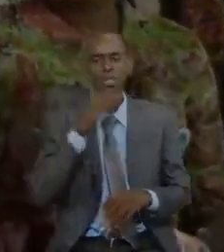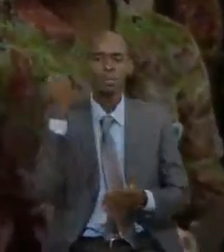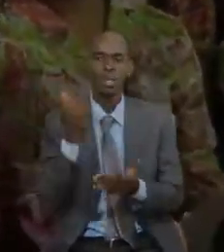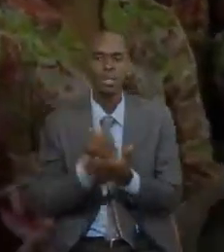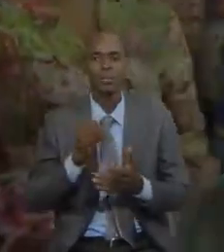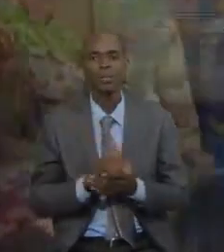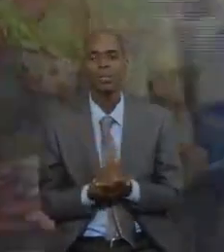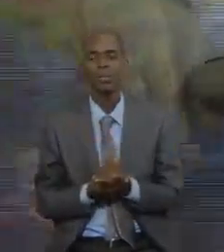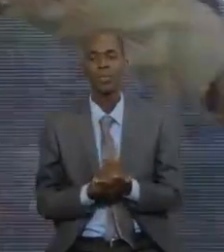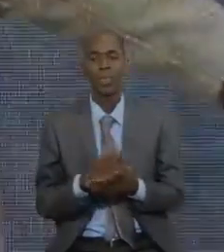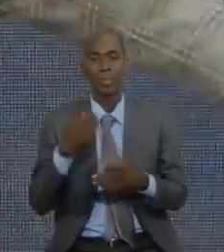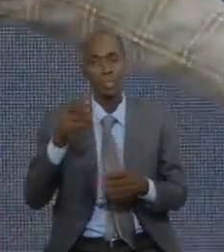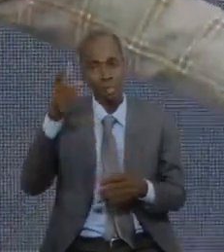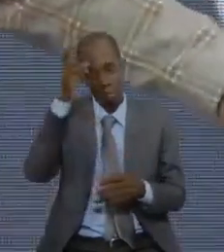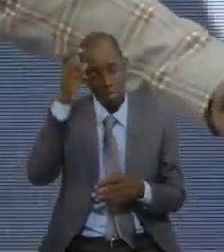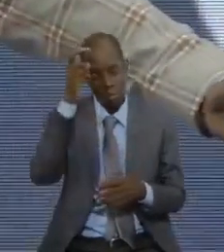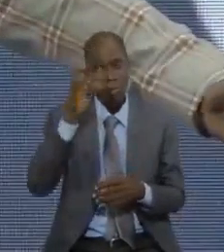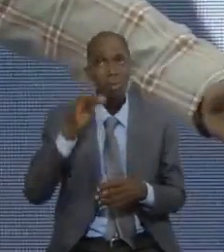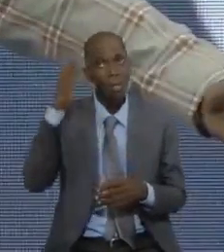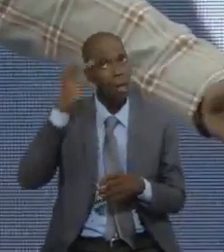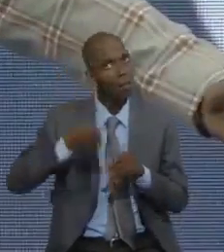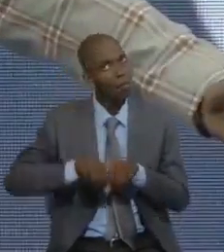The devil is now on the ground.